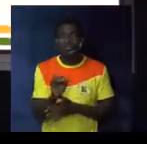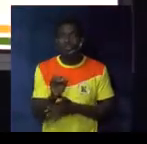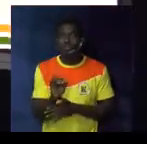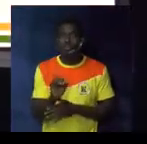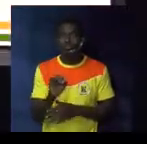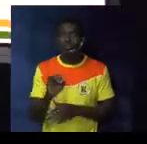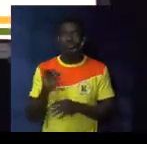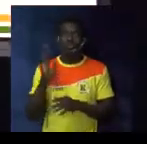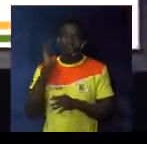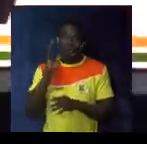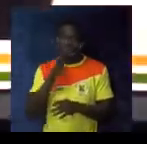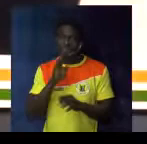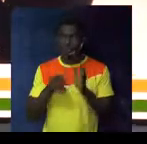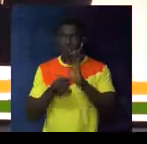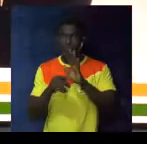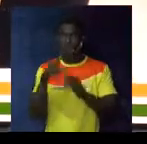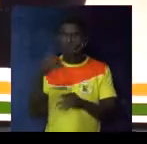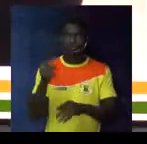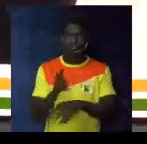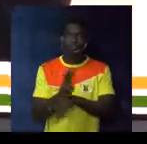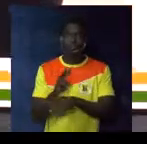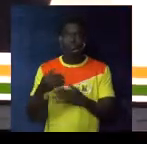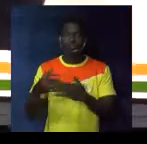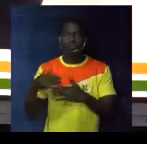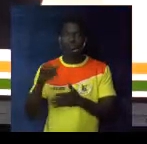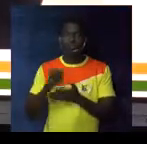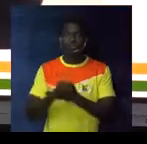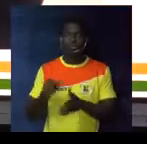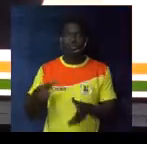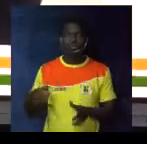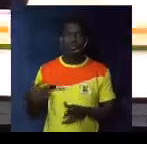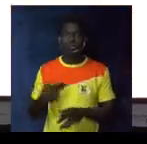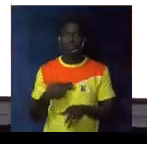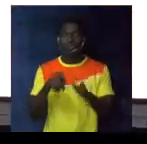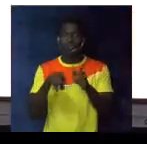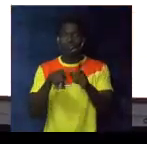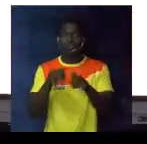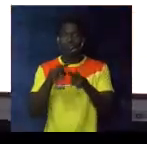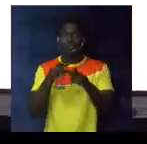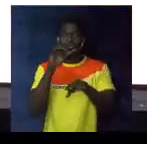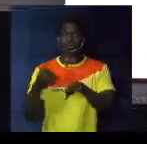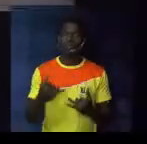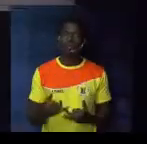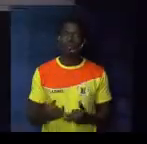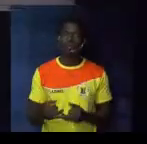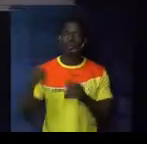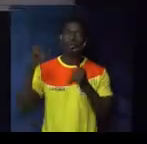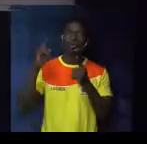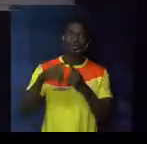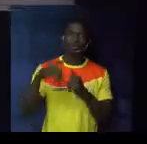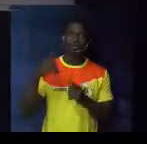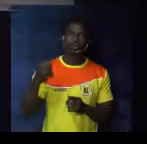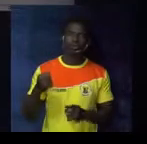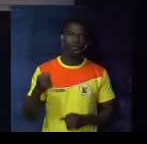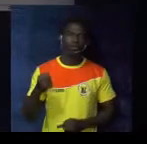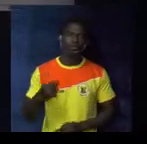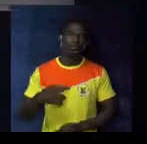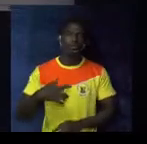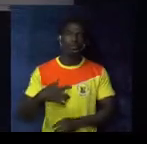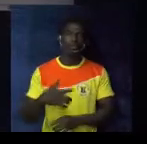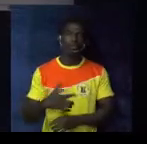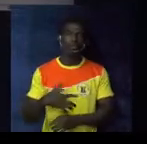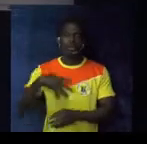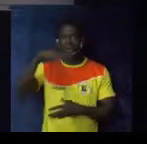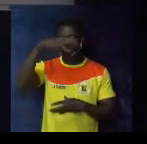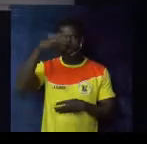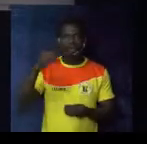So I'll be showing you the videos, but before that, let's look at the learning objectives for today. Now, on to the learning